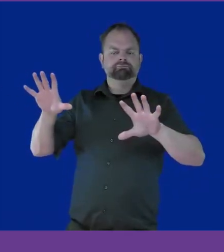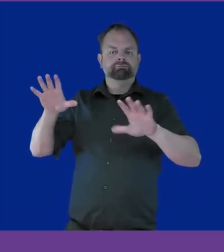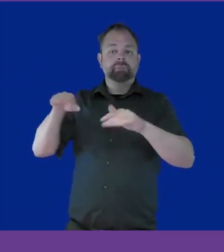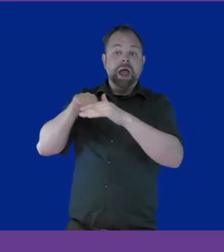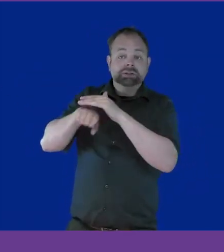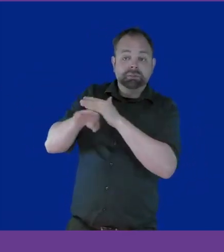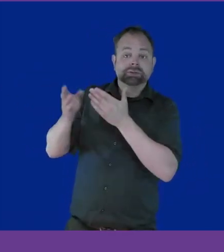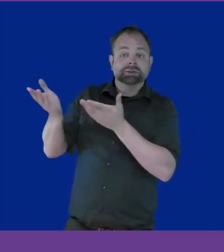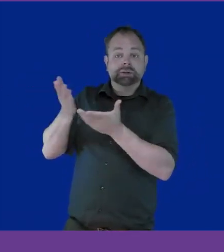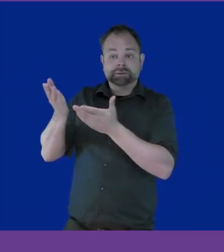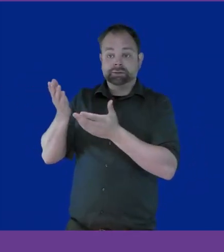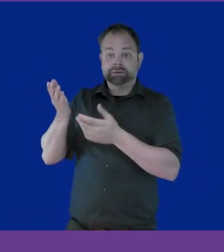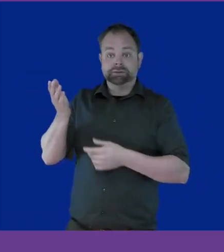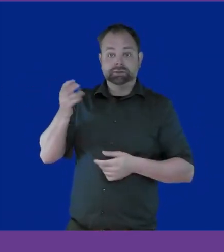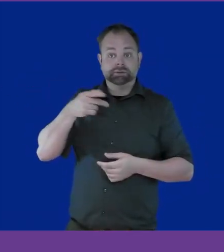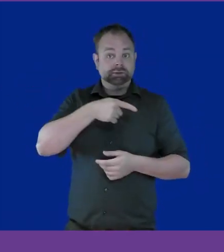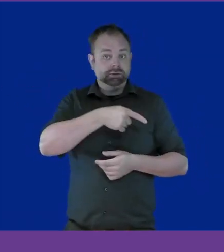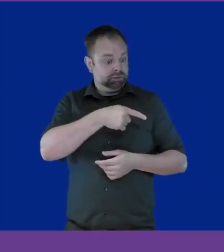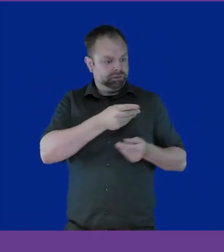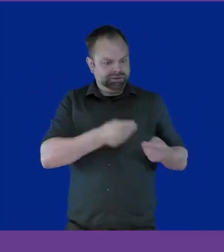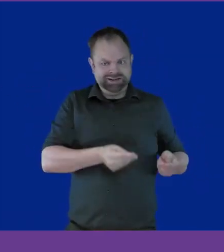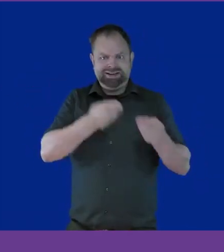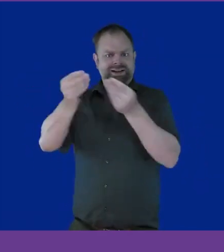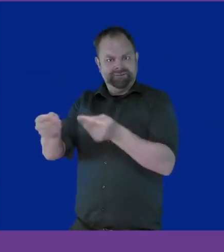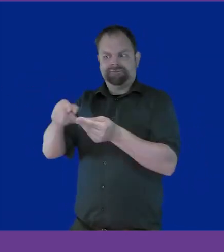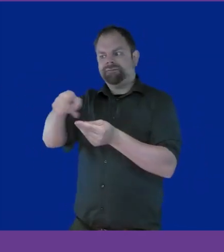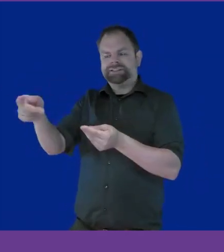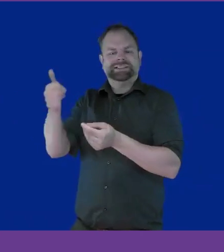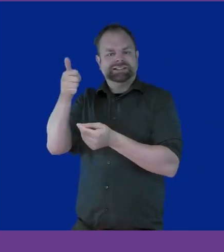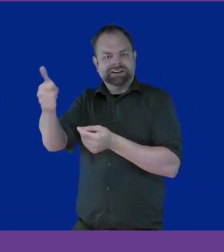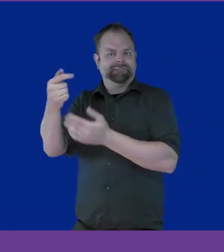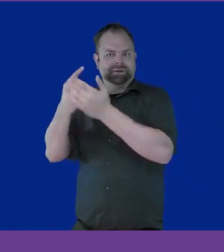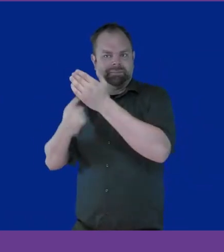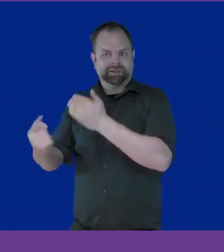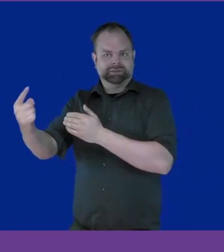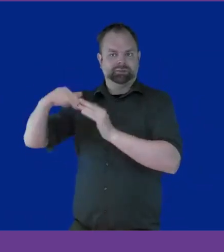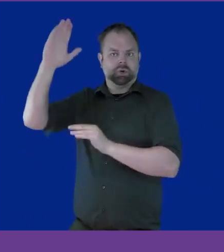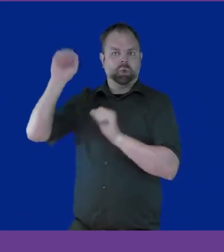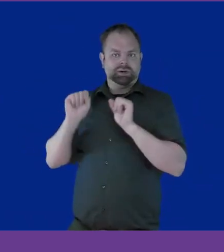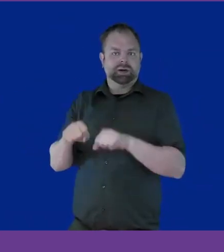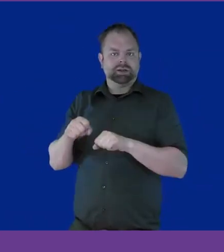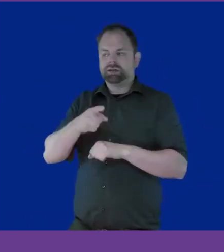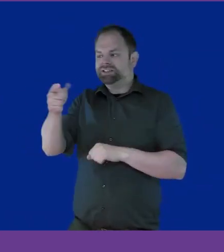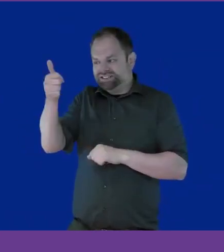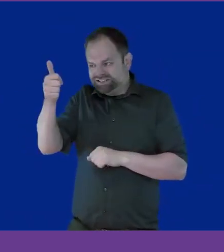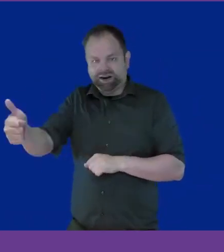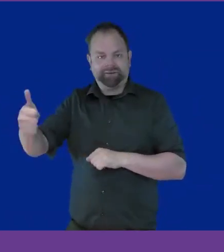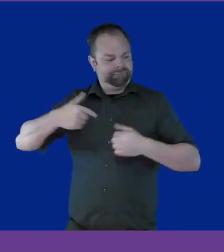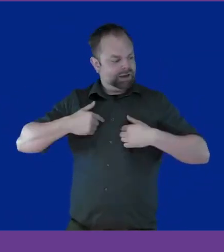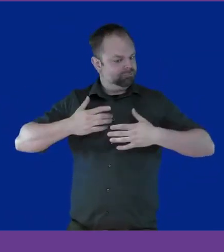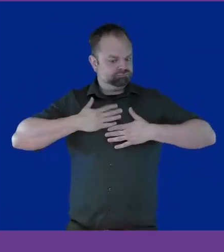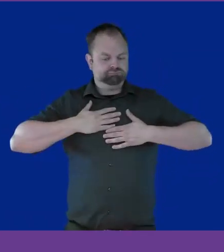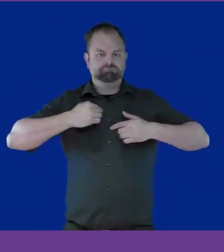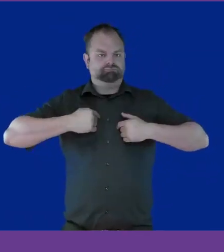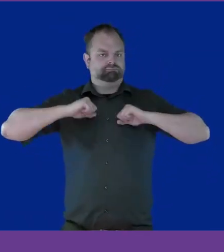And do you have some knowledge about such approaches, or? Well, there are places where